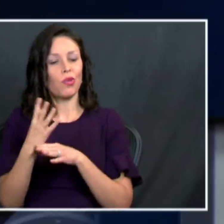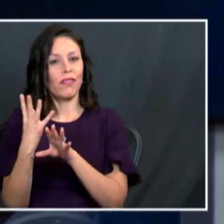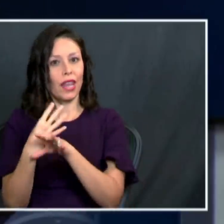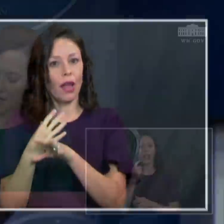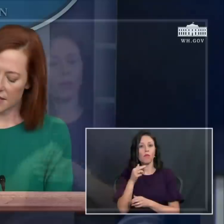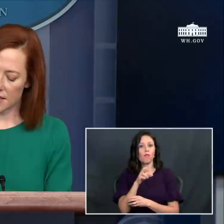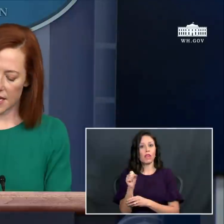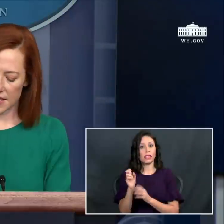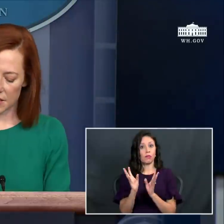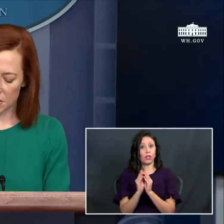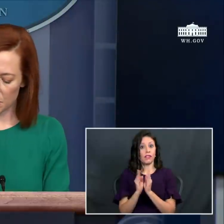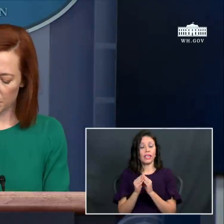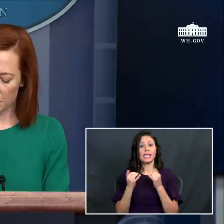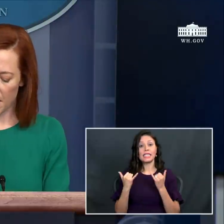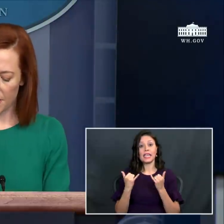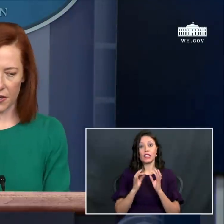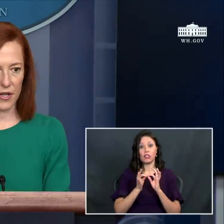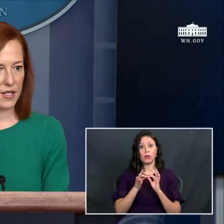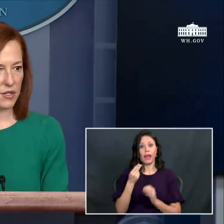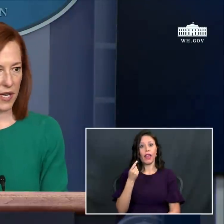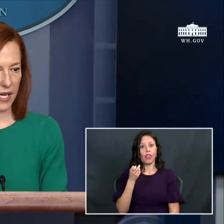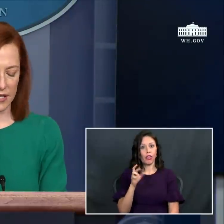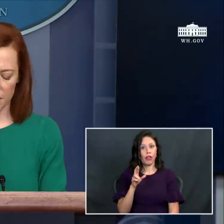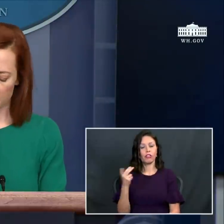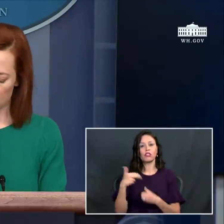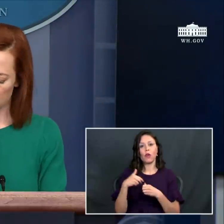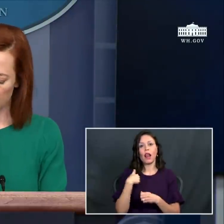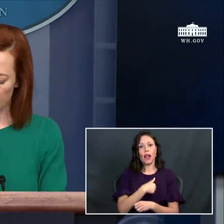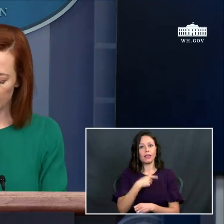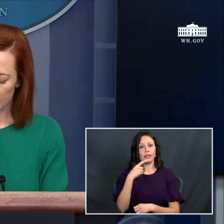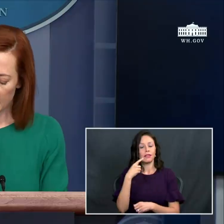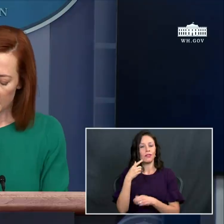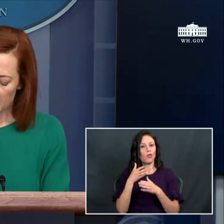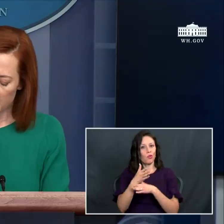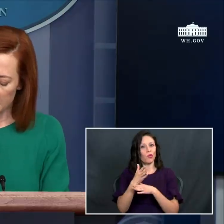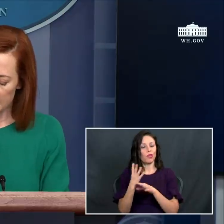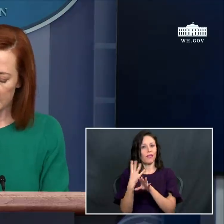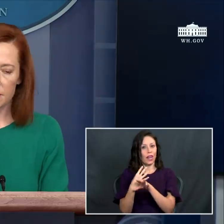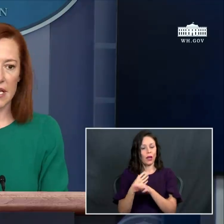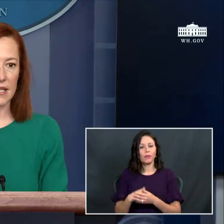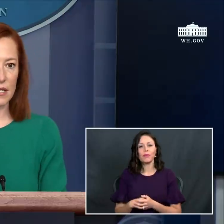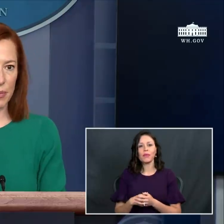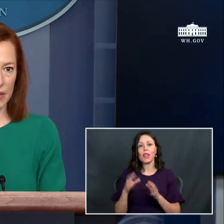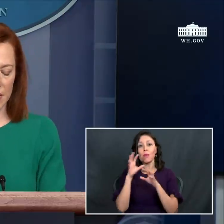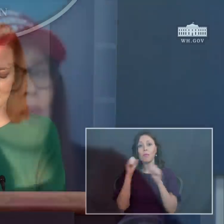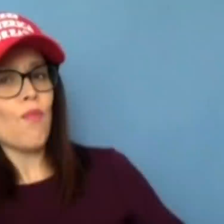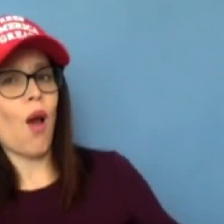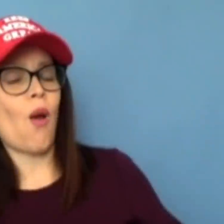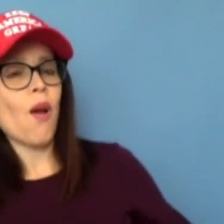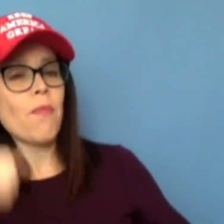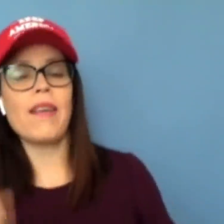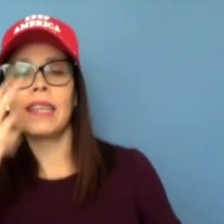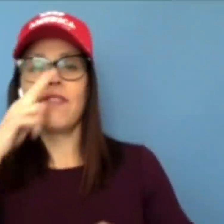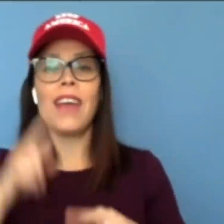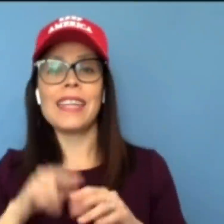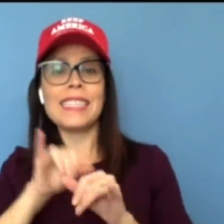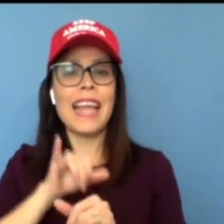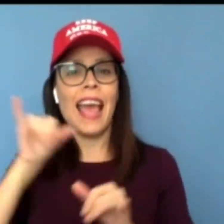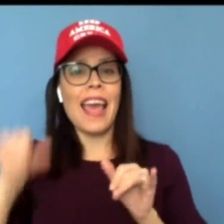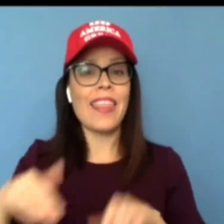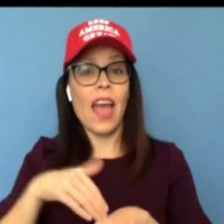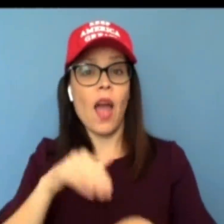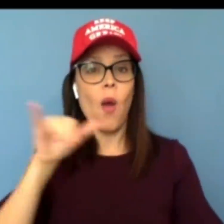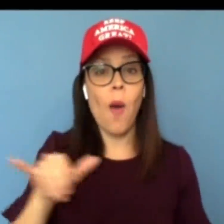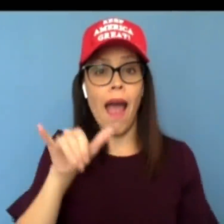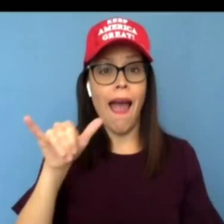heads today. Today's interpreter, Heather, is joining us virtually. Turns out, Heather Meshaw is a big-time Trump